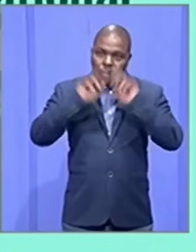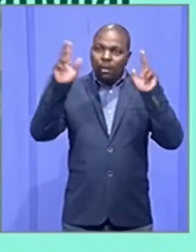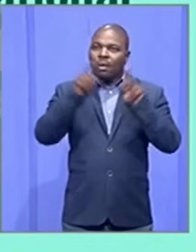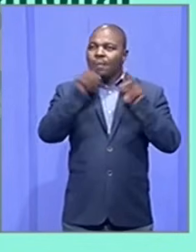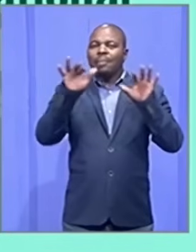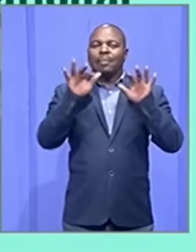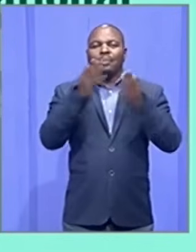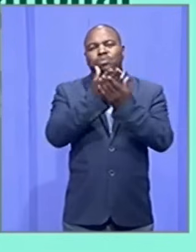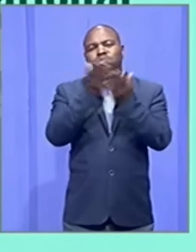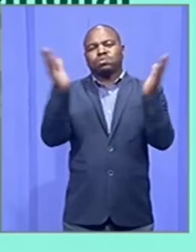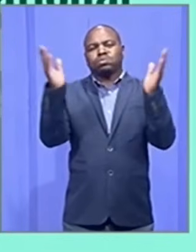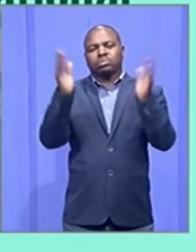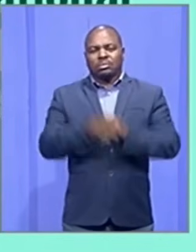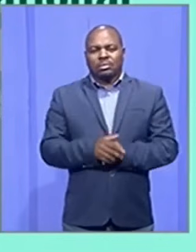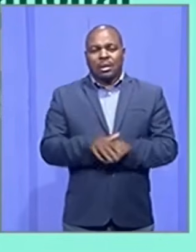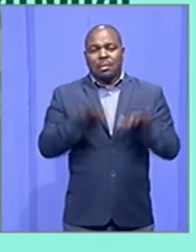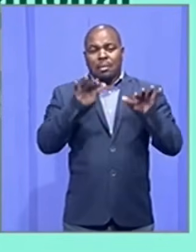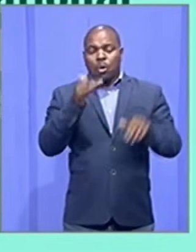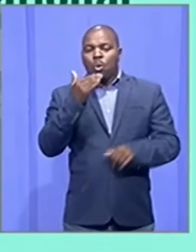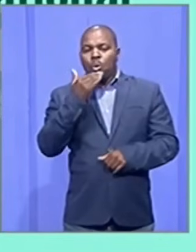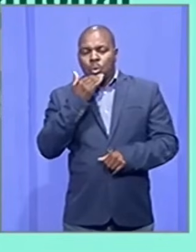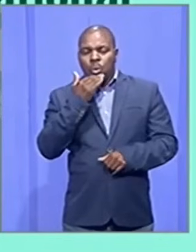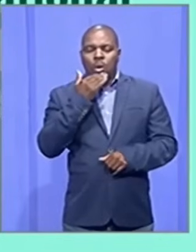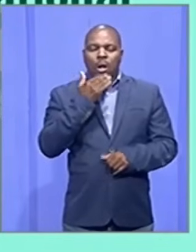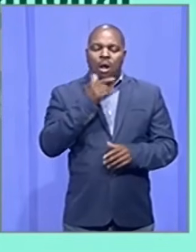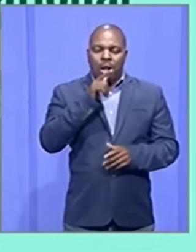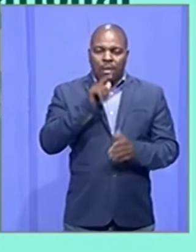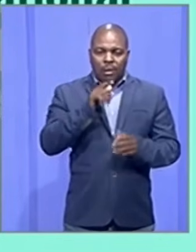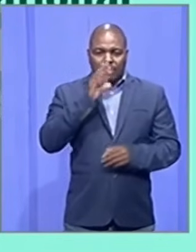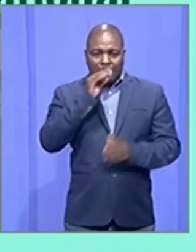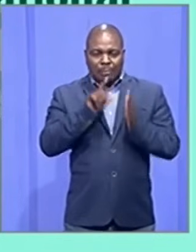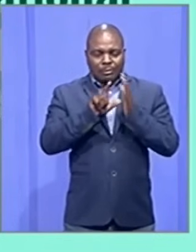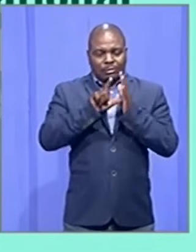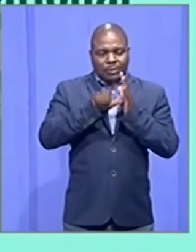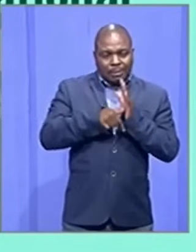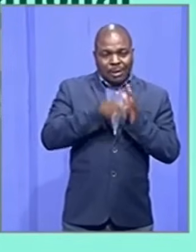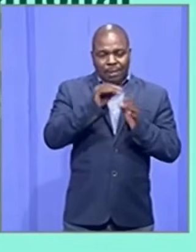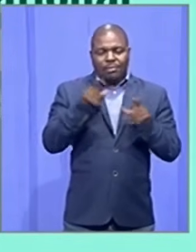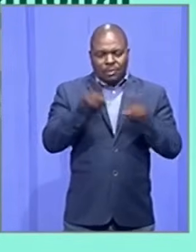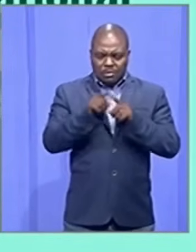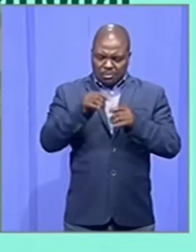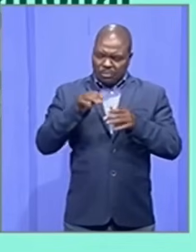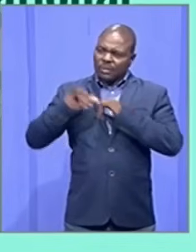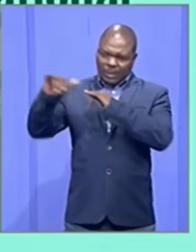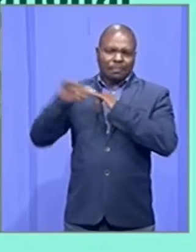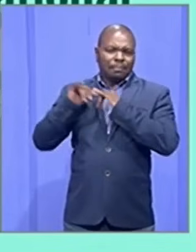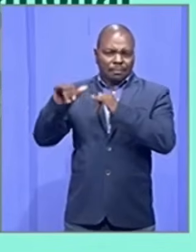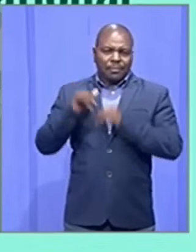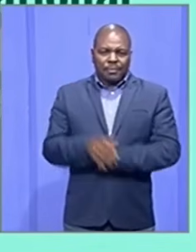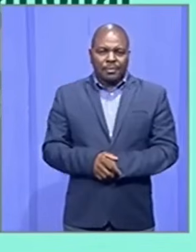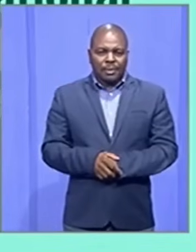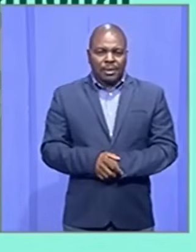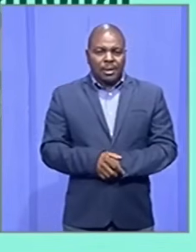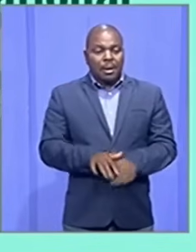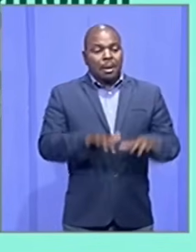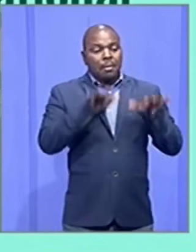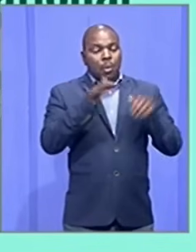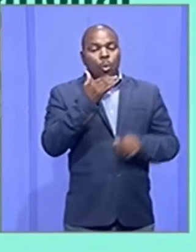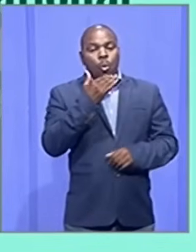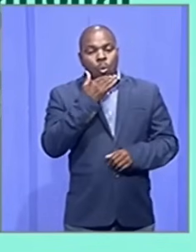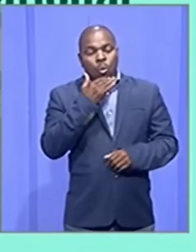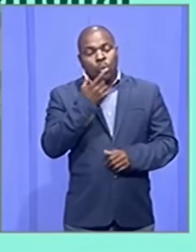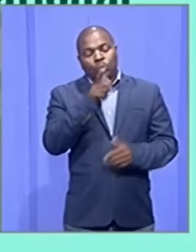ka kakaretso hore batho bana ba nang le boheleya ke batho ba tshwana le rona. Nna maitemogelo a ka batho ba nang le